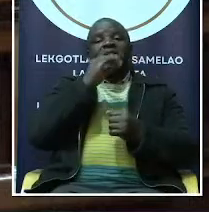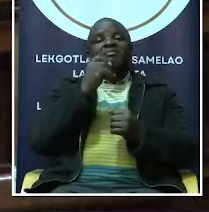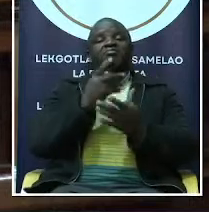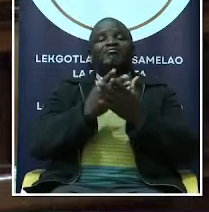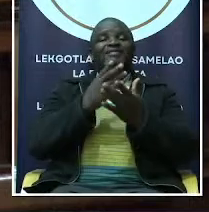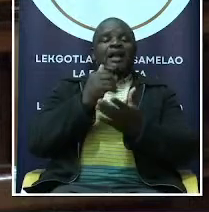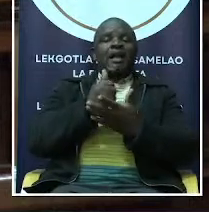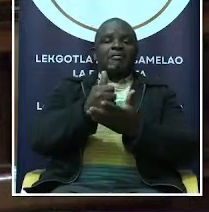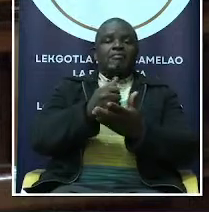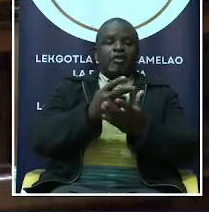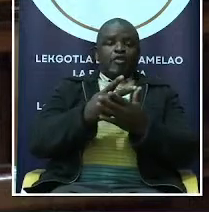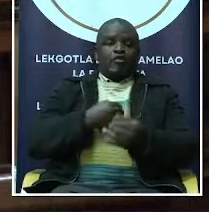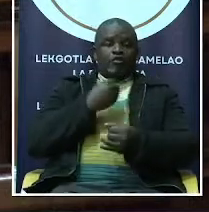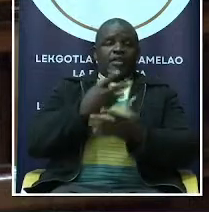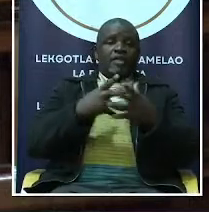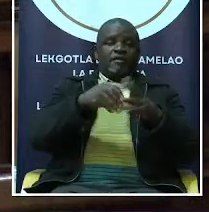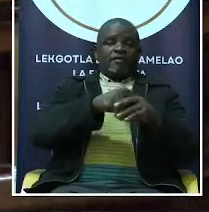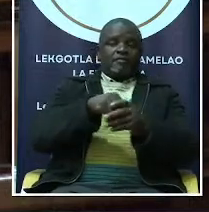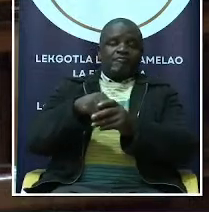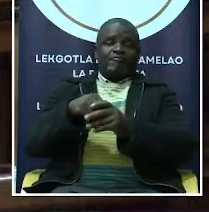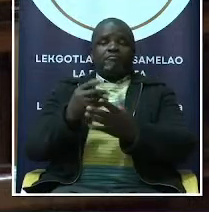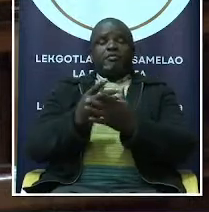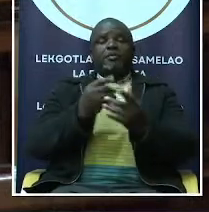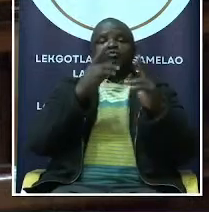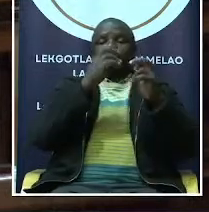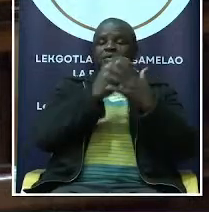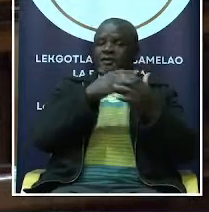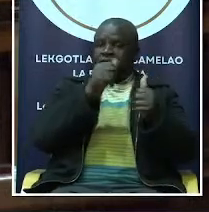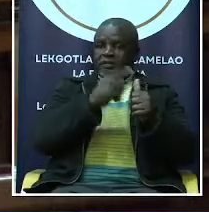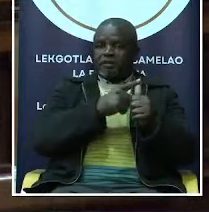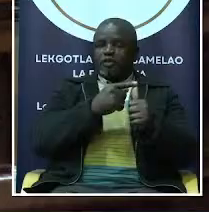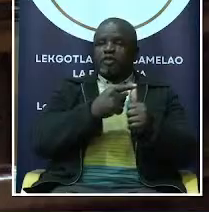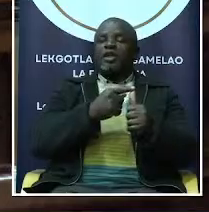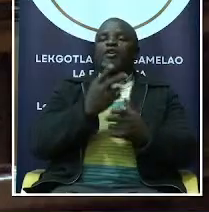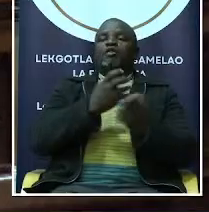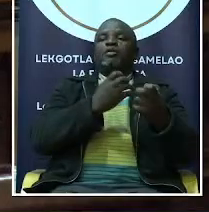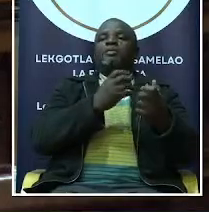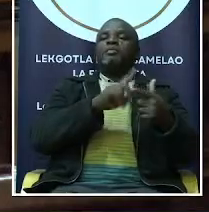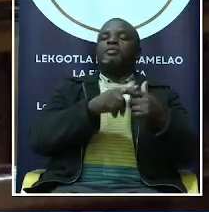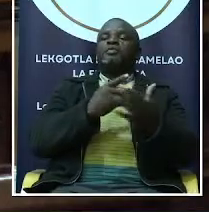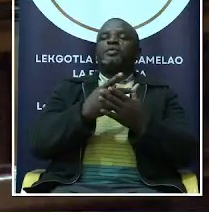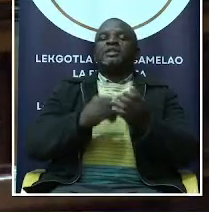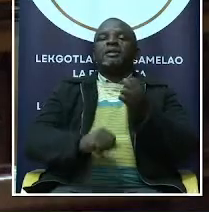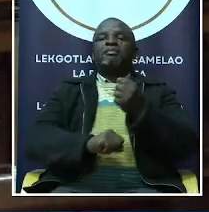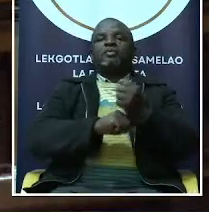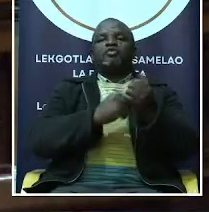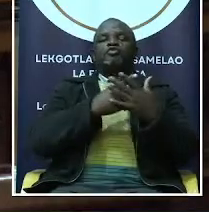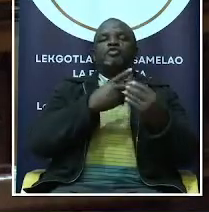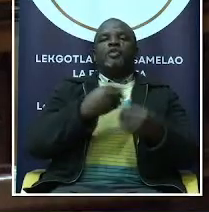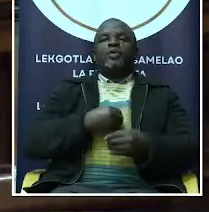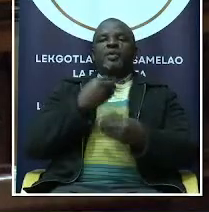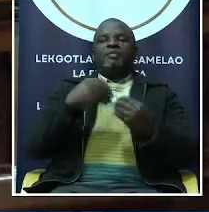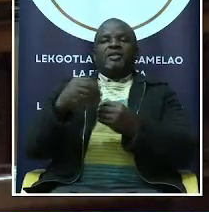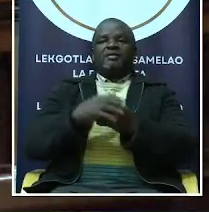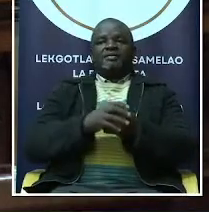youth participation in the economy and support youth-led enterprises.